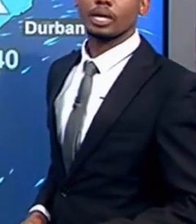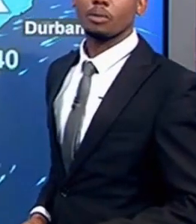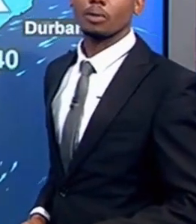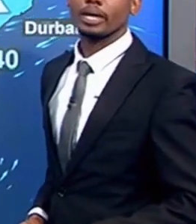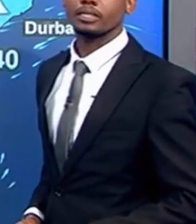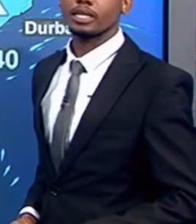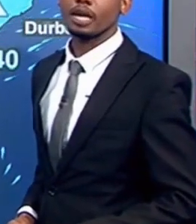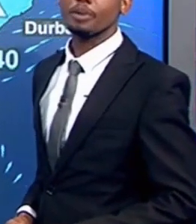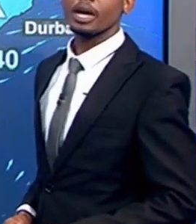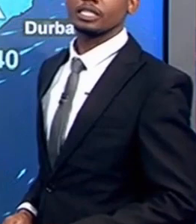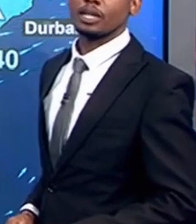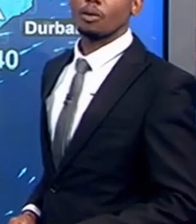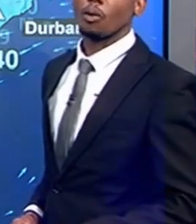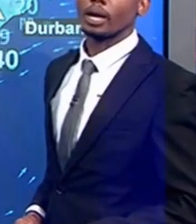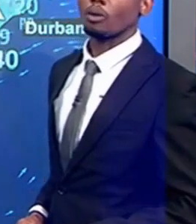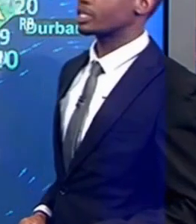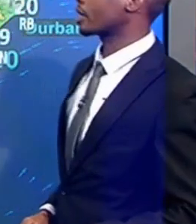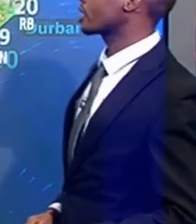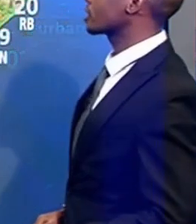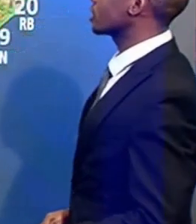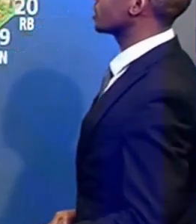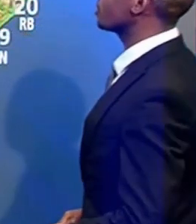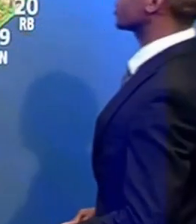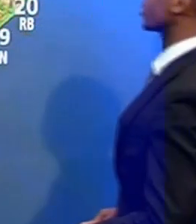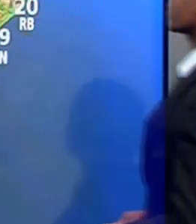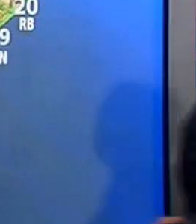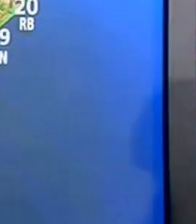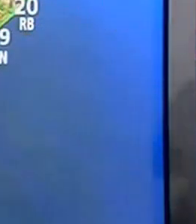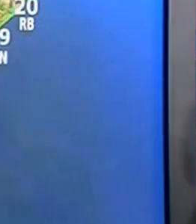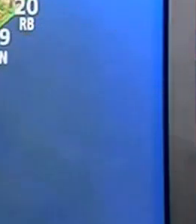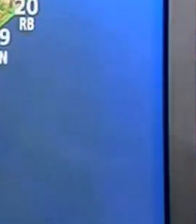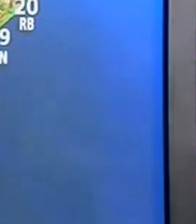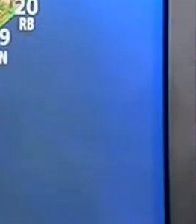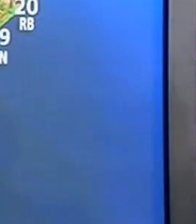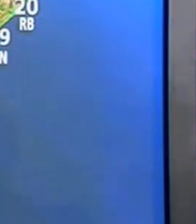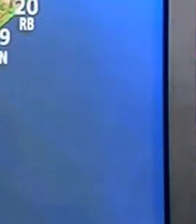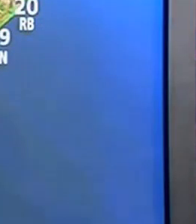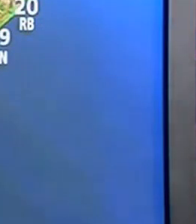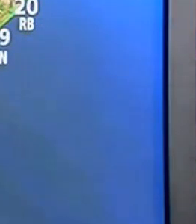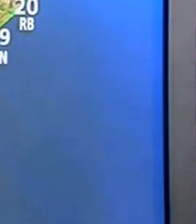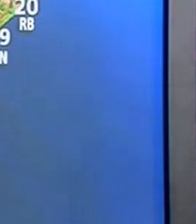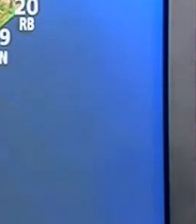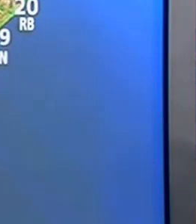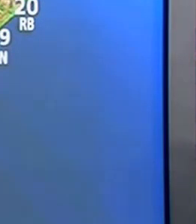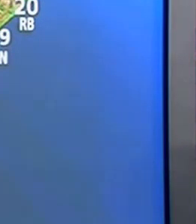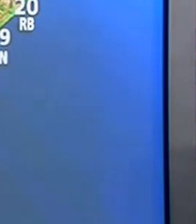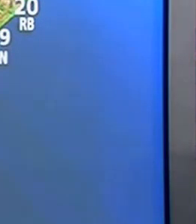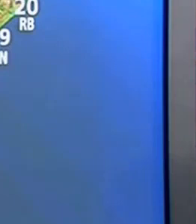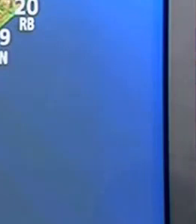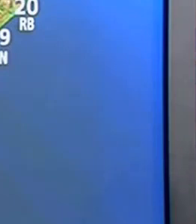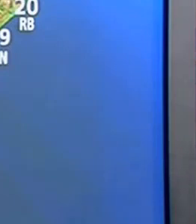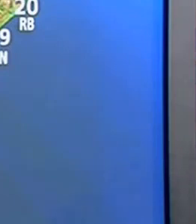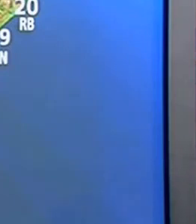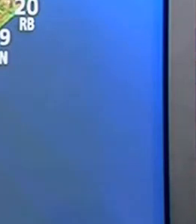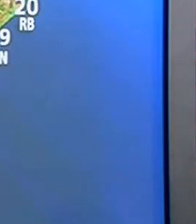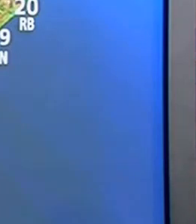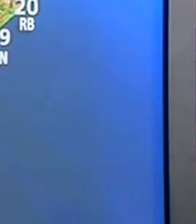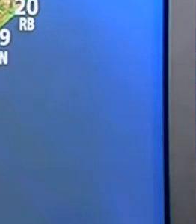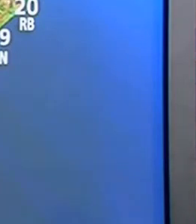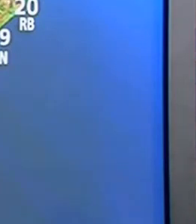le gona ka kwagola Eastern Cape di sa le gona go me digrata tša di-temperature tša rena re lebeletse bošegong bja lehono re lebeletse gore go tla fola ka magareng re lebeletse gona ka